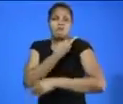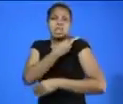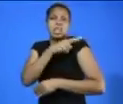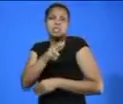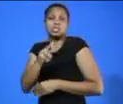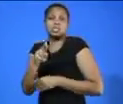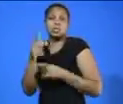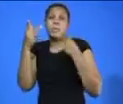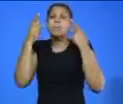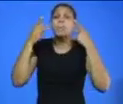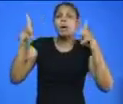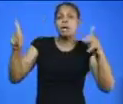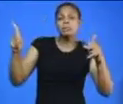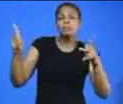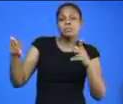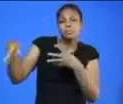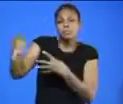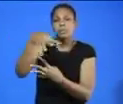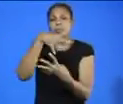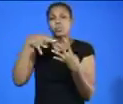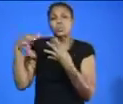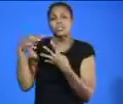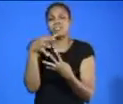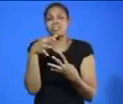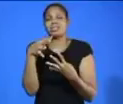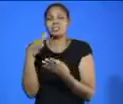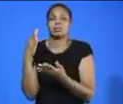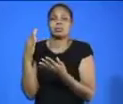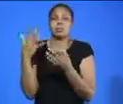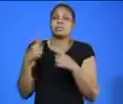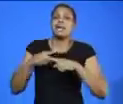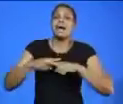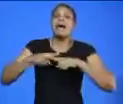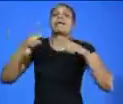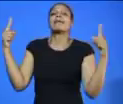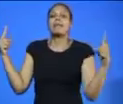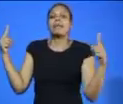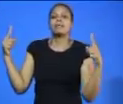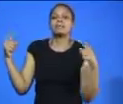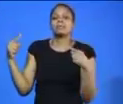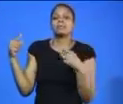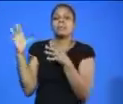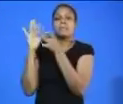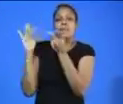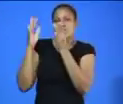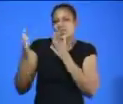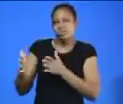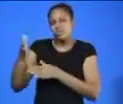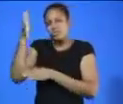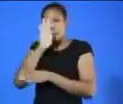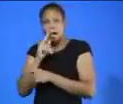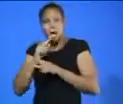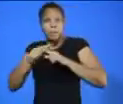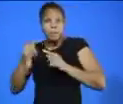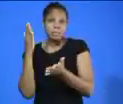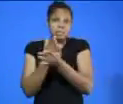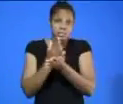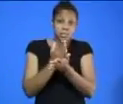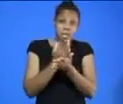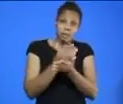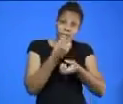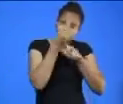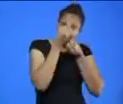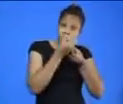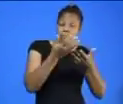politics and sociology stalked up against God's messenger, but are stopped by the pulpit just